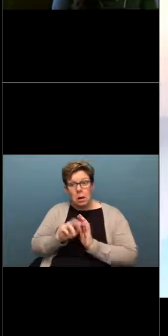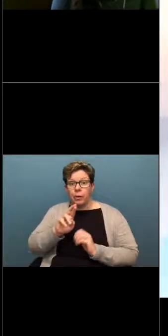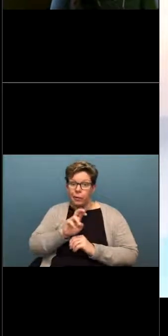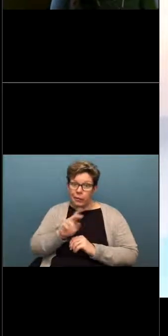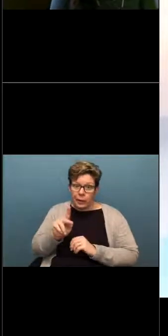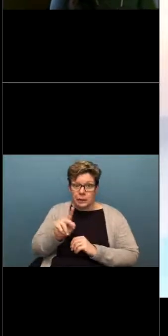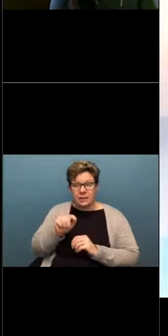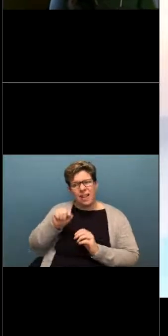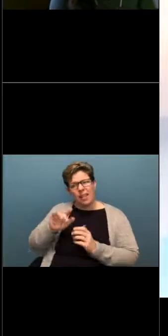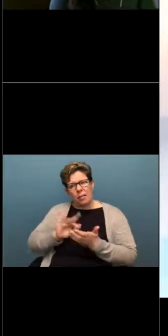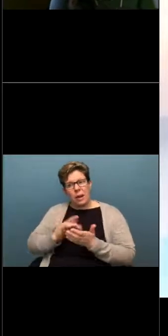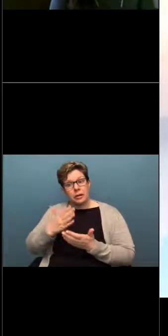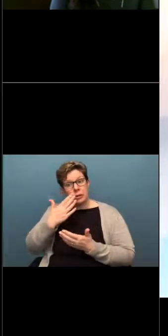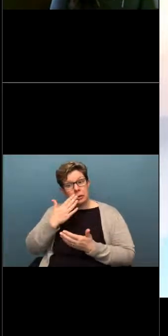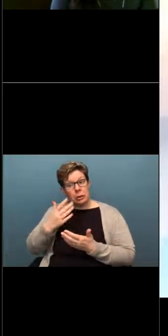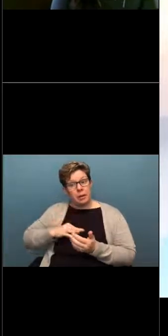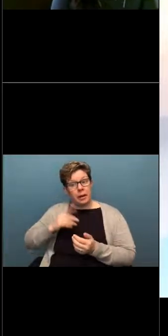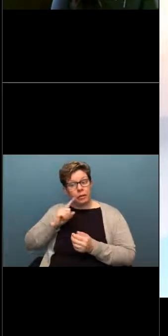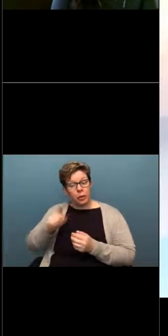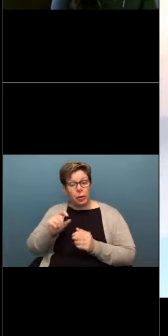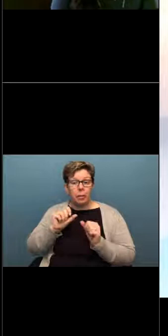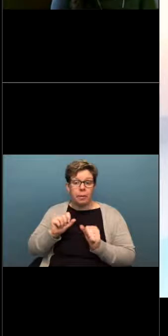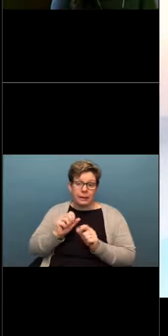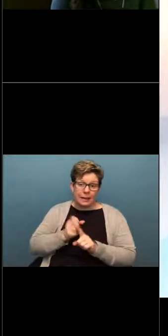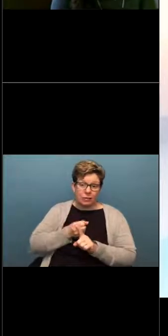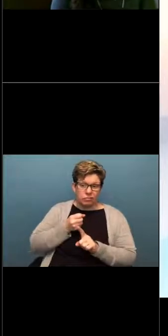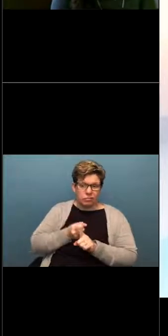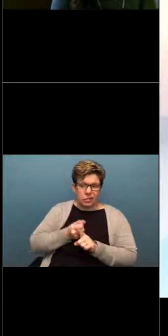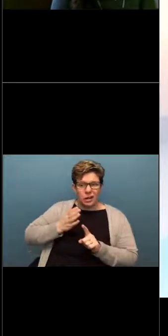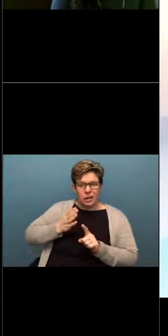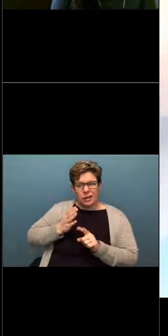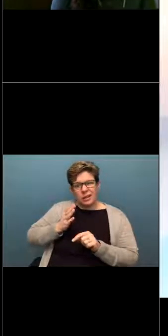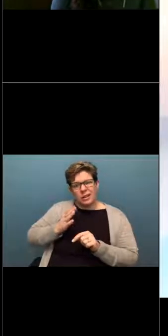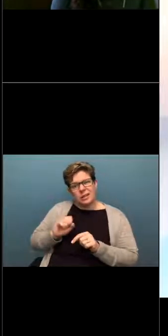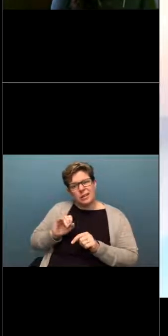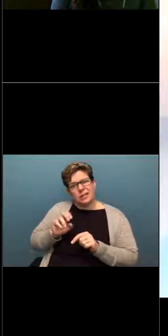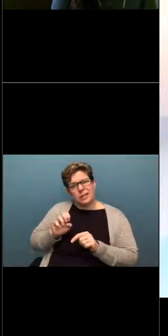you, what potential side effects or interactions that medication